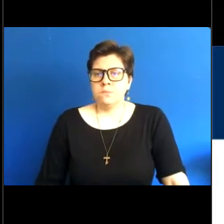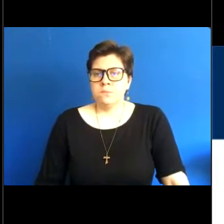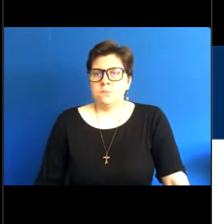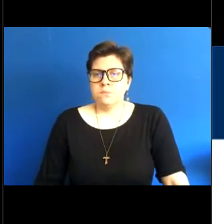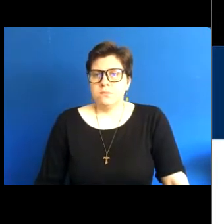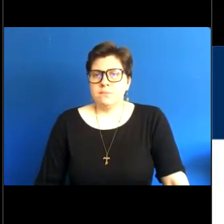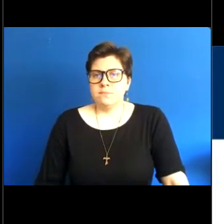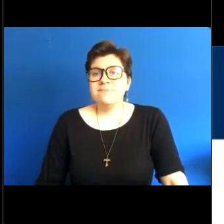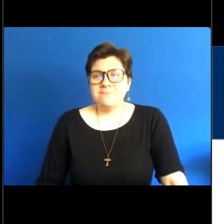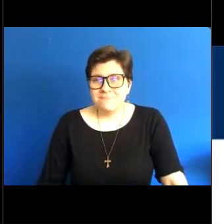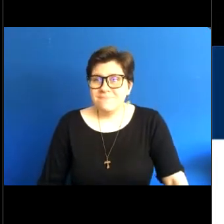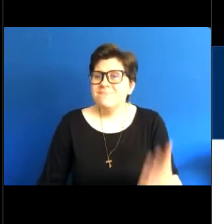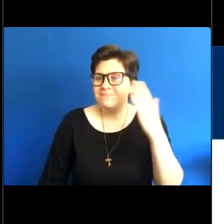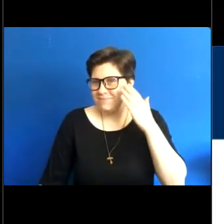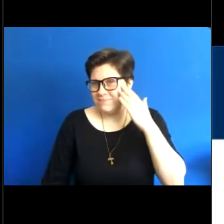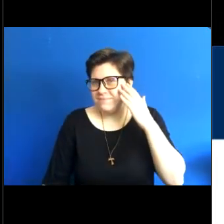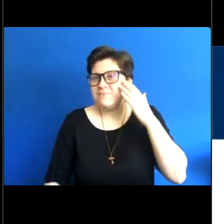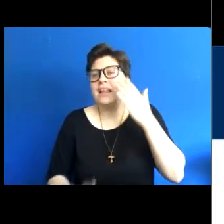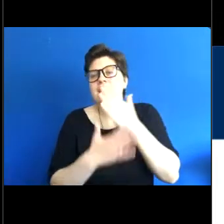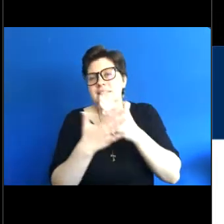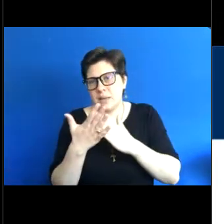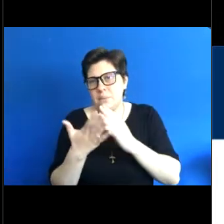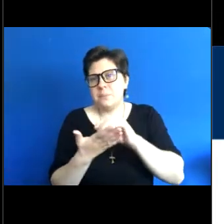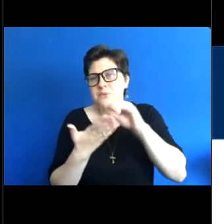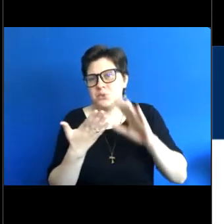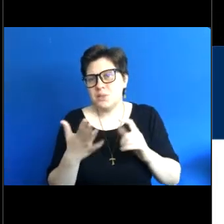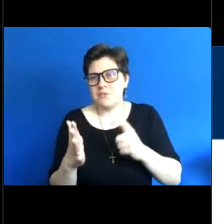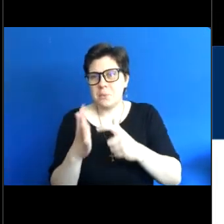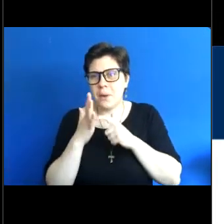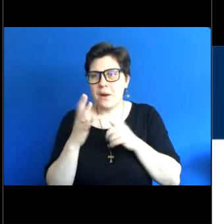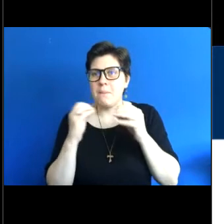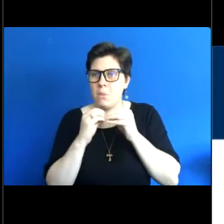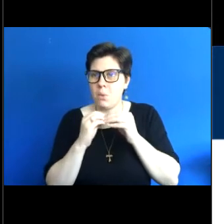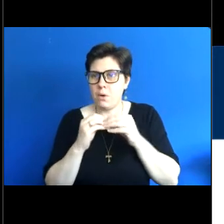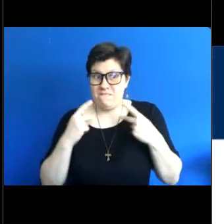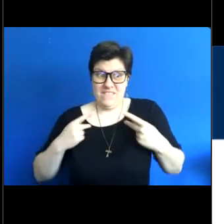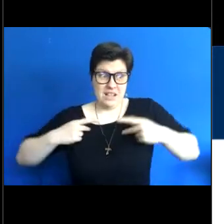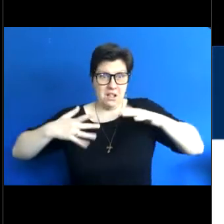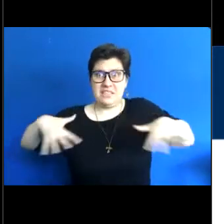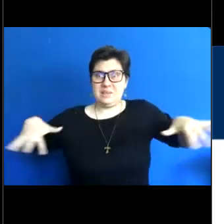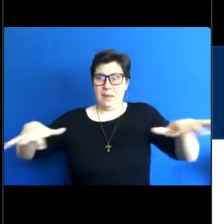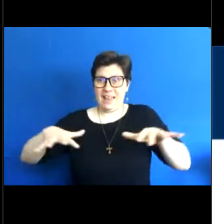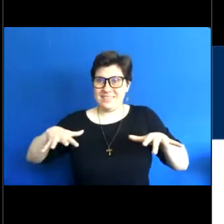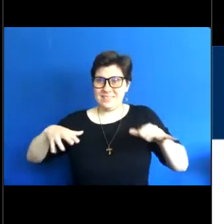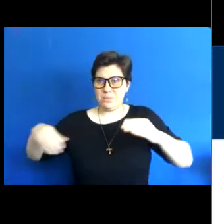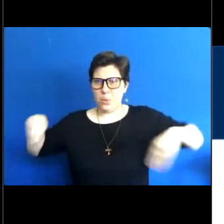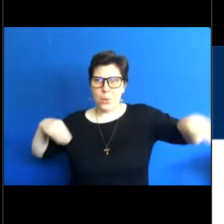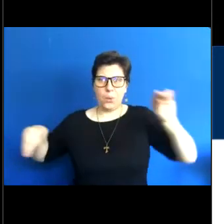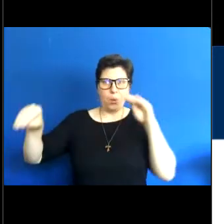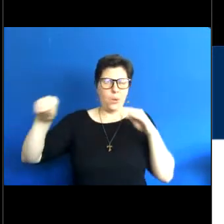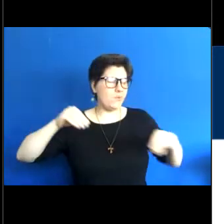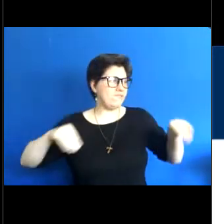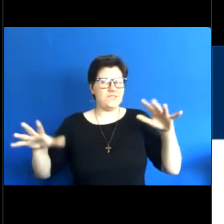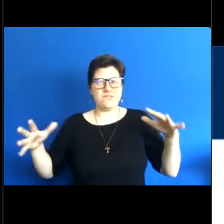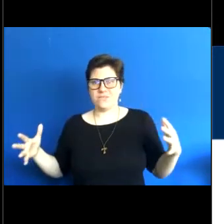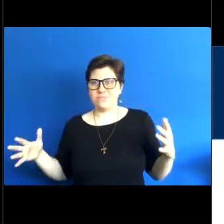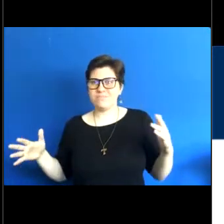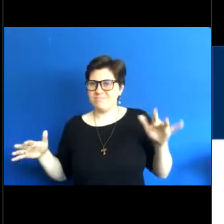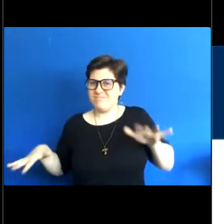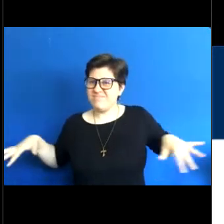We know again that some students might require actually more physical space to move around. And of